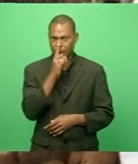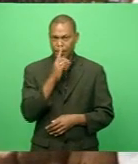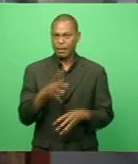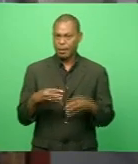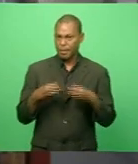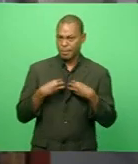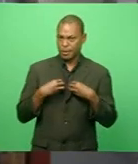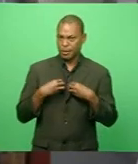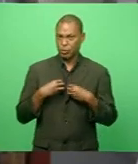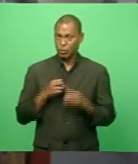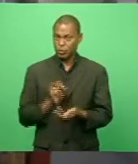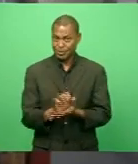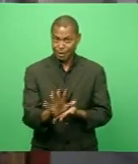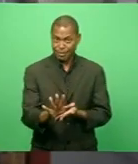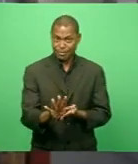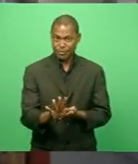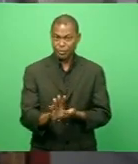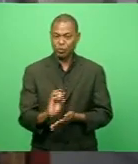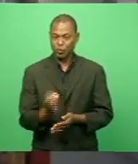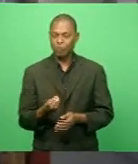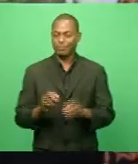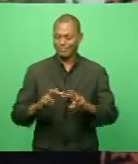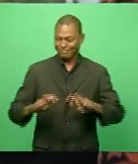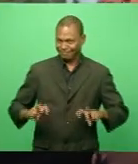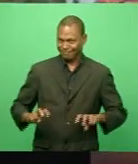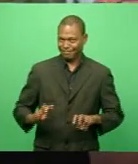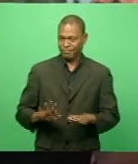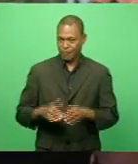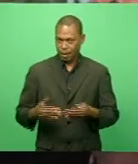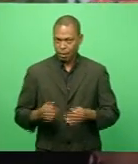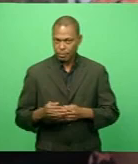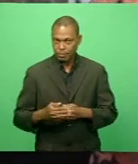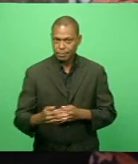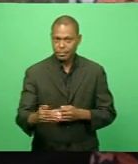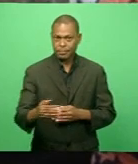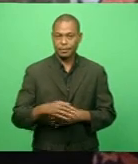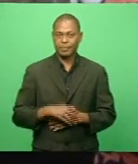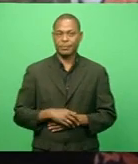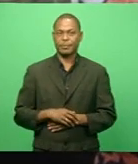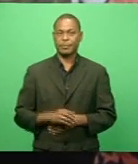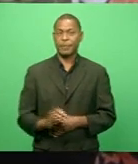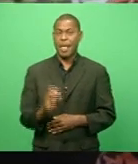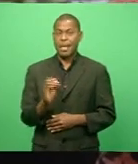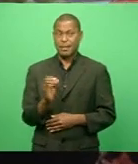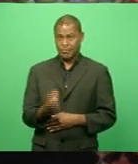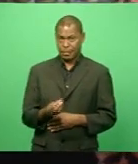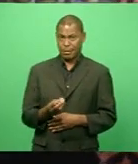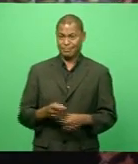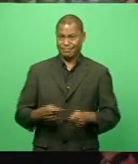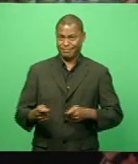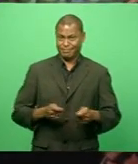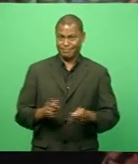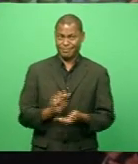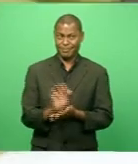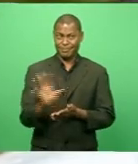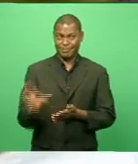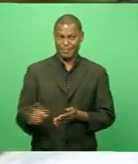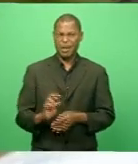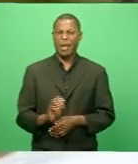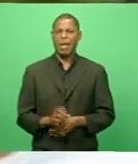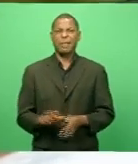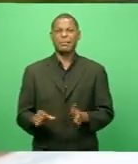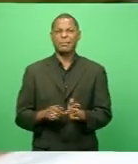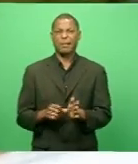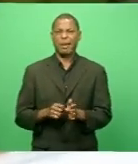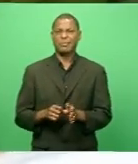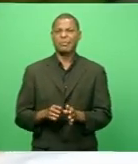well. So the investigation will be started immediately. Some vendors have also stated that it's difficult for them to tell if the plastic bag being